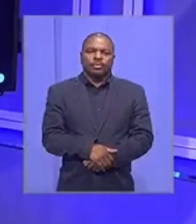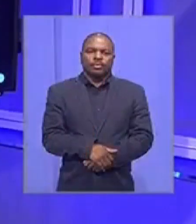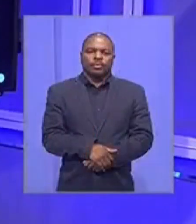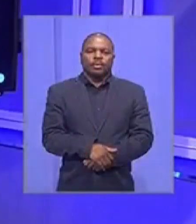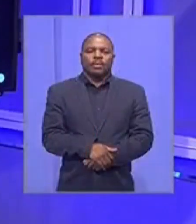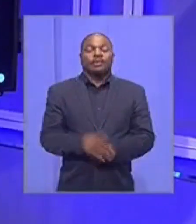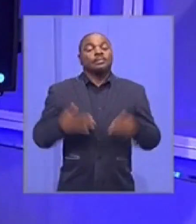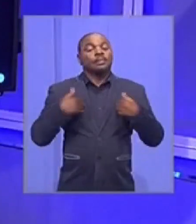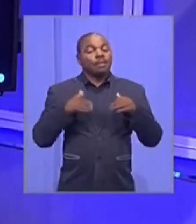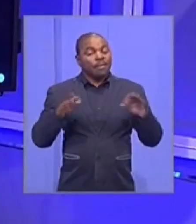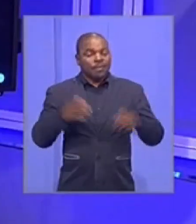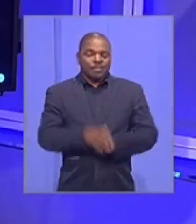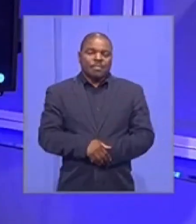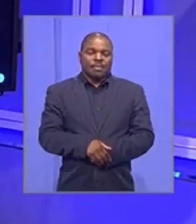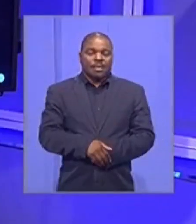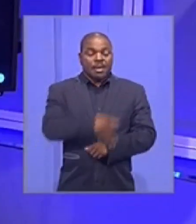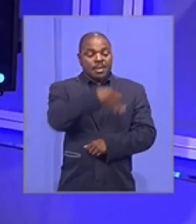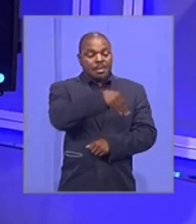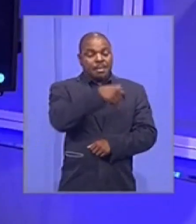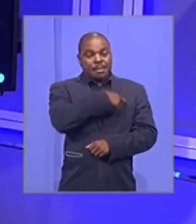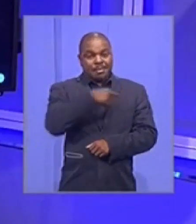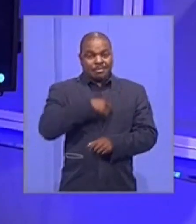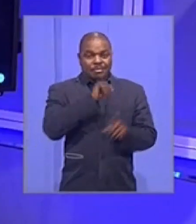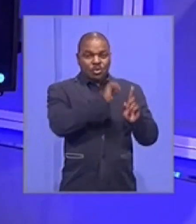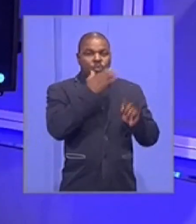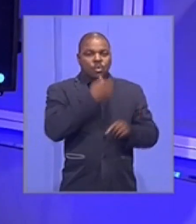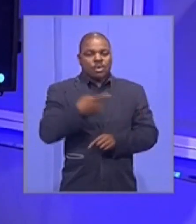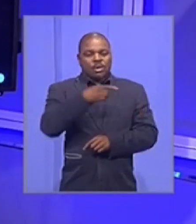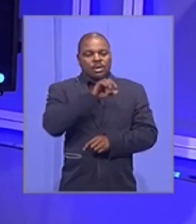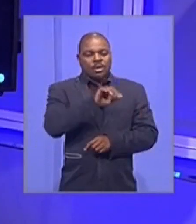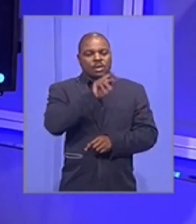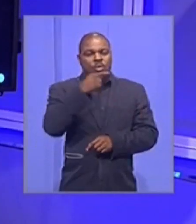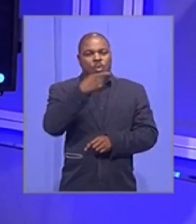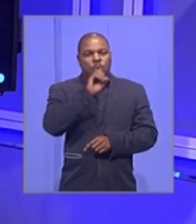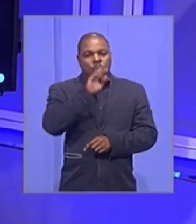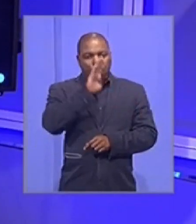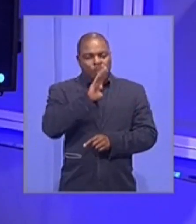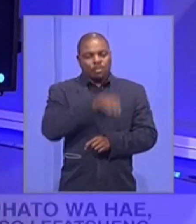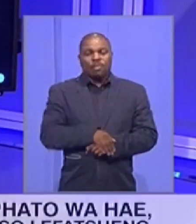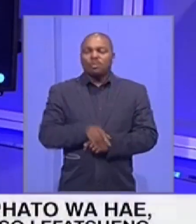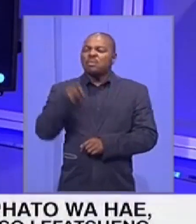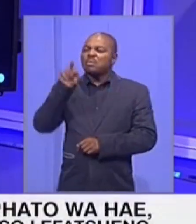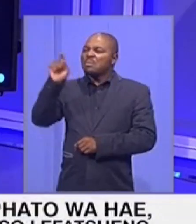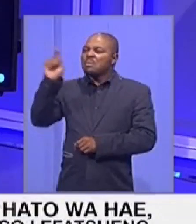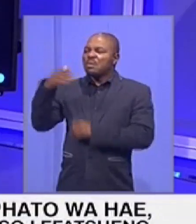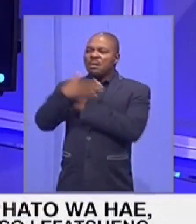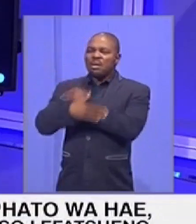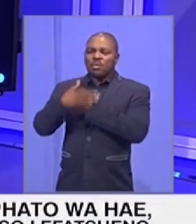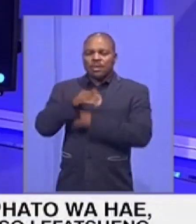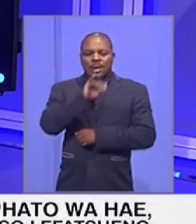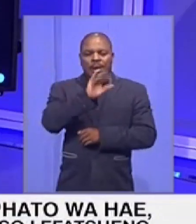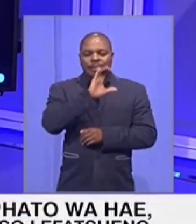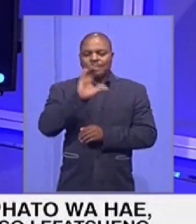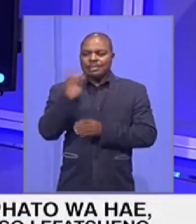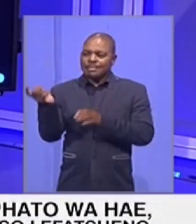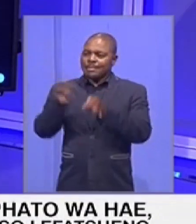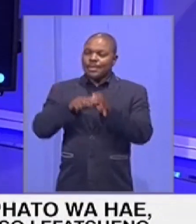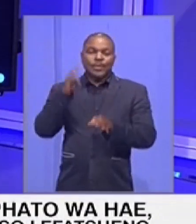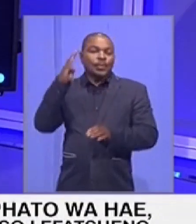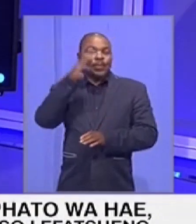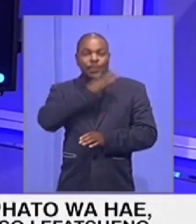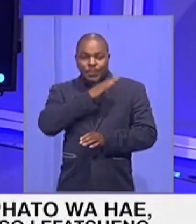Re thagola ka ditaba tse re mo president wa Namibia he Gingwapo o se o lotse dinaha tseo e seng ditho tsa lekgotla la matjhaba la ditlolo tsa molao ke